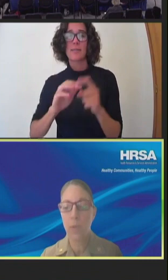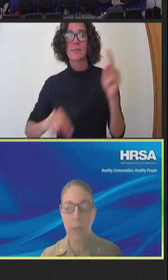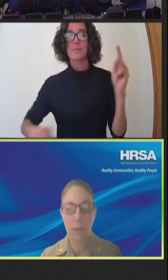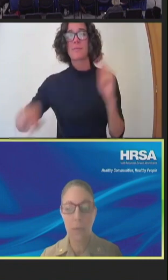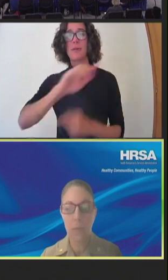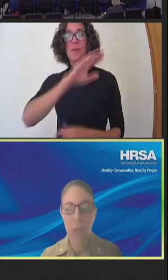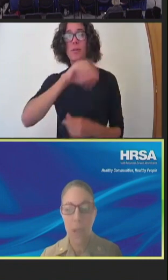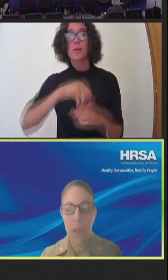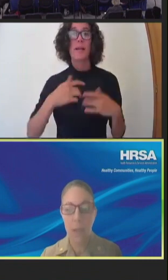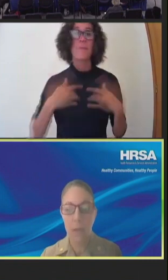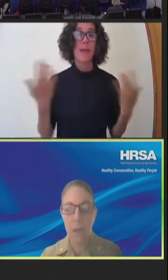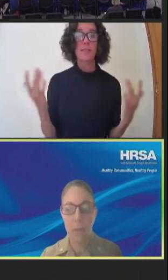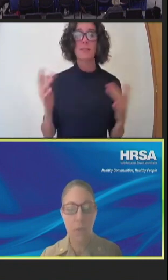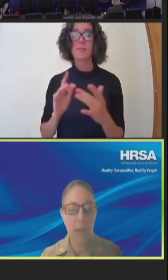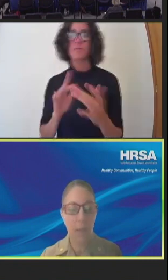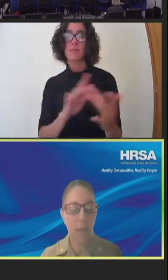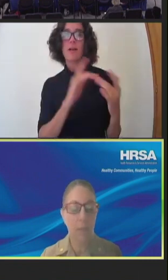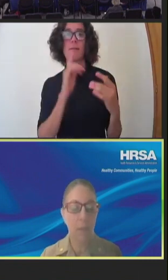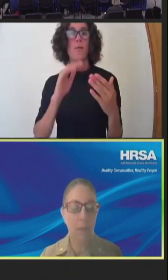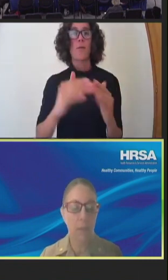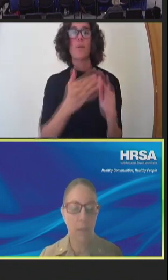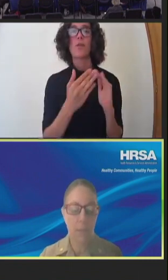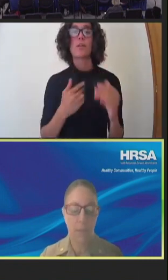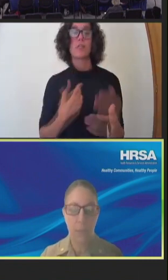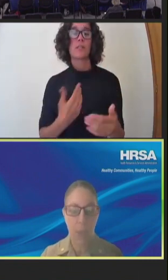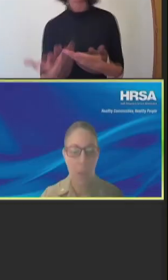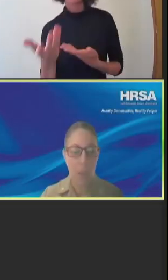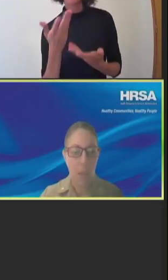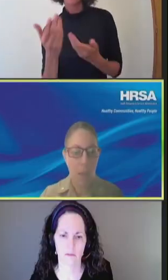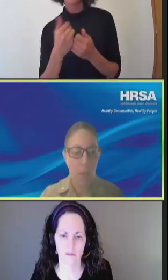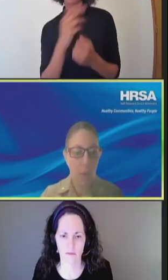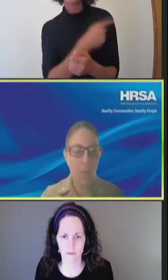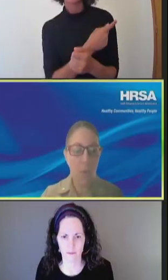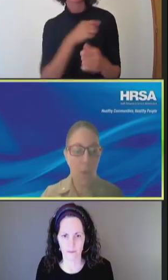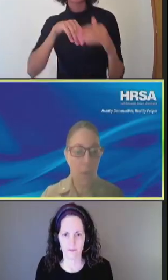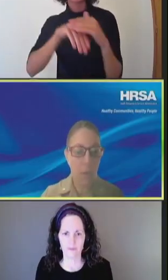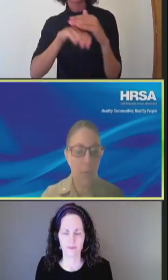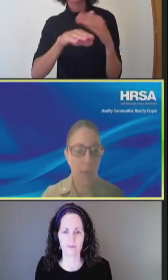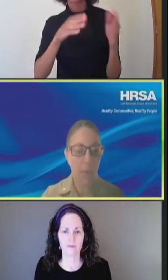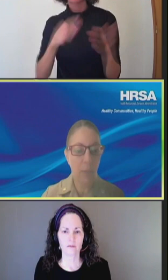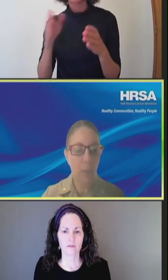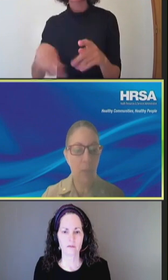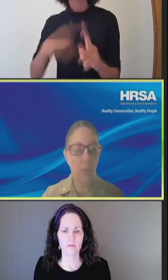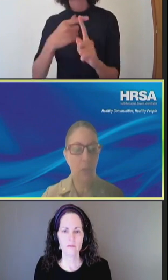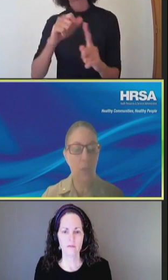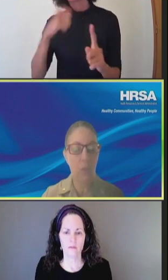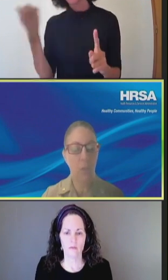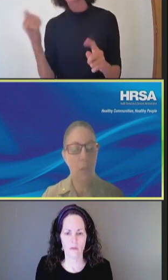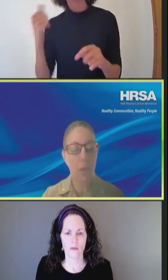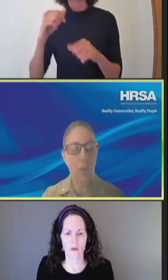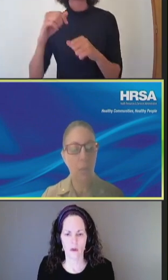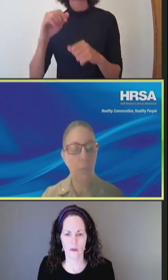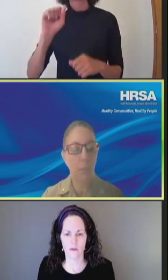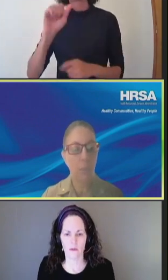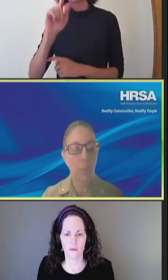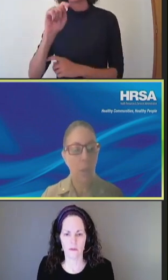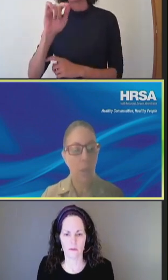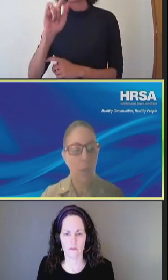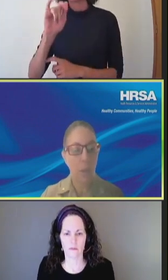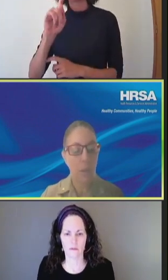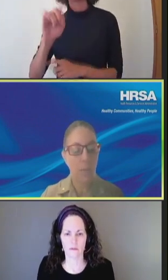accessible settings, and other satellite sites. So overall, the vaccine administration